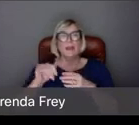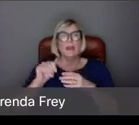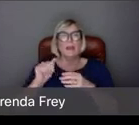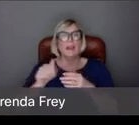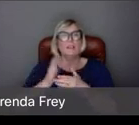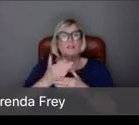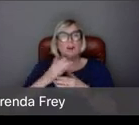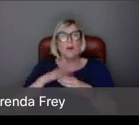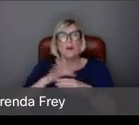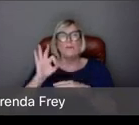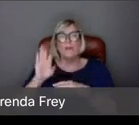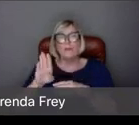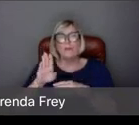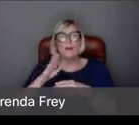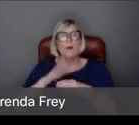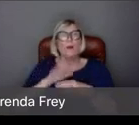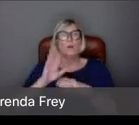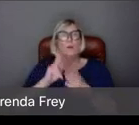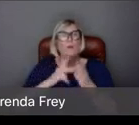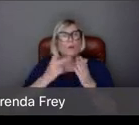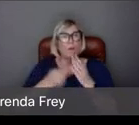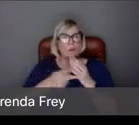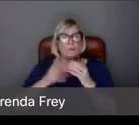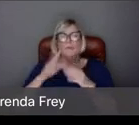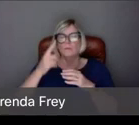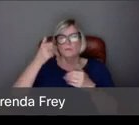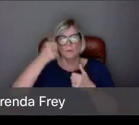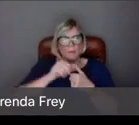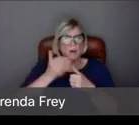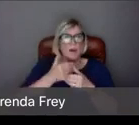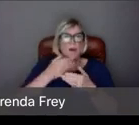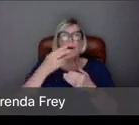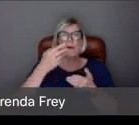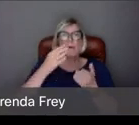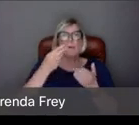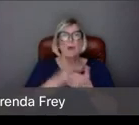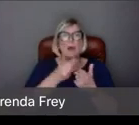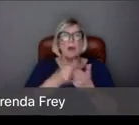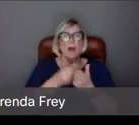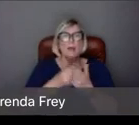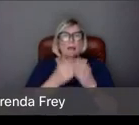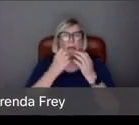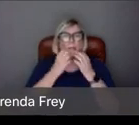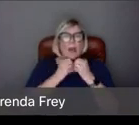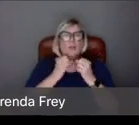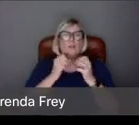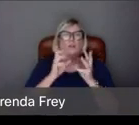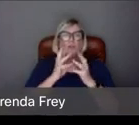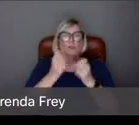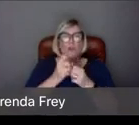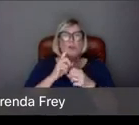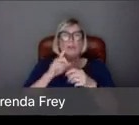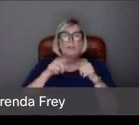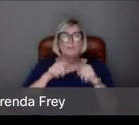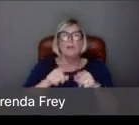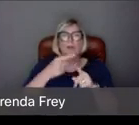on Facebook on your programming? Keep in mind, our Money Matters workshop is held during the month of April, which is when